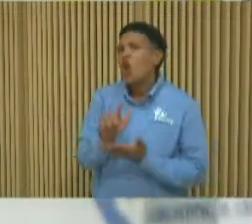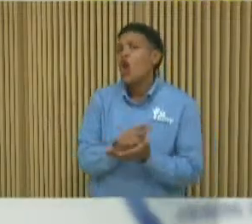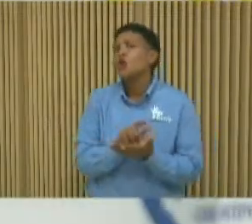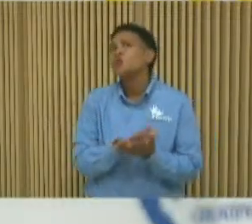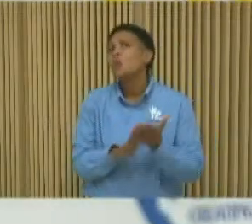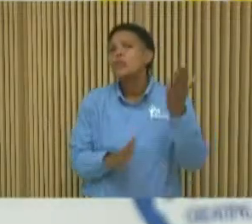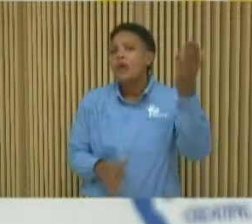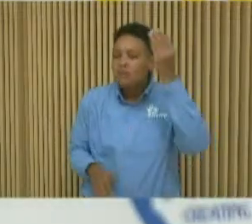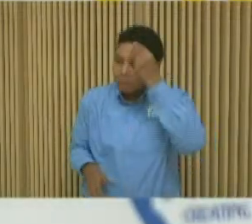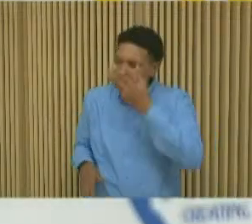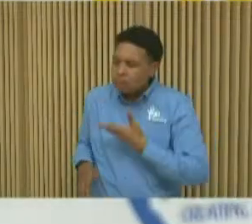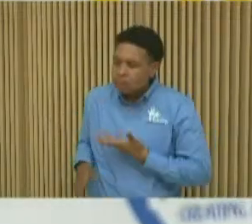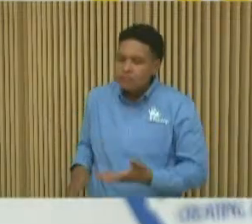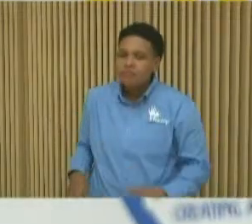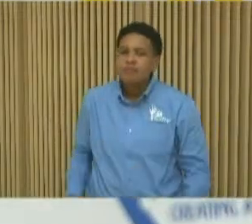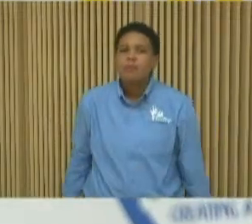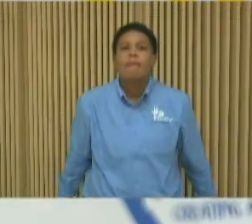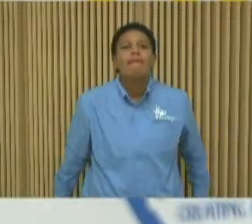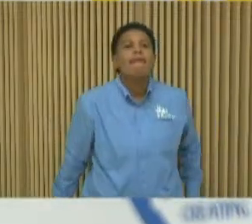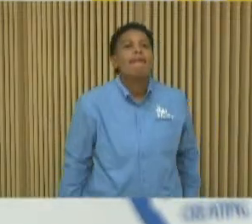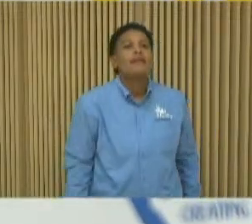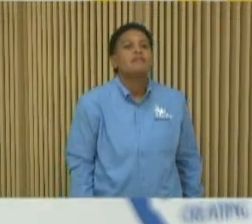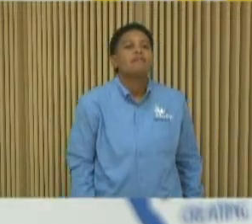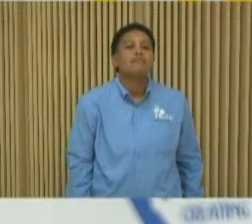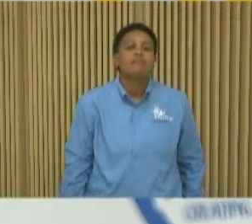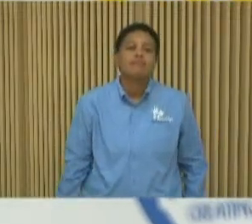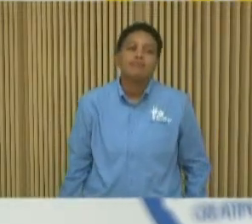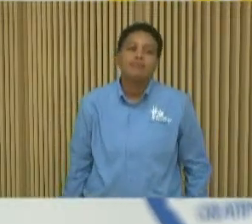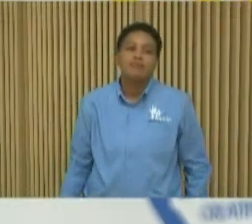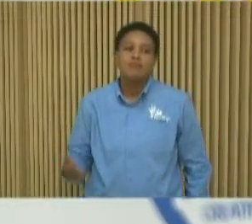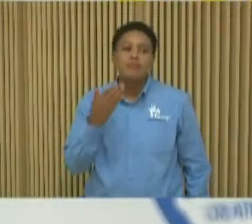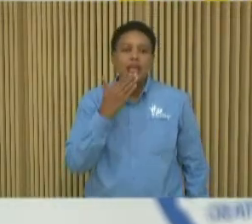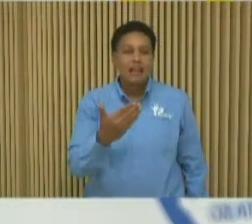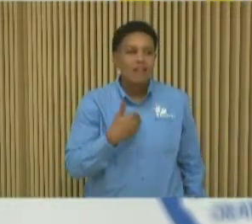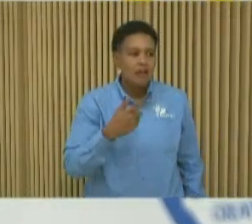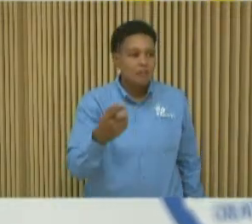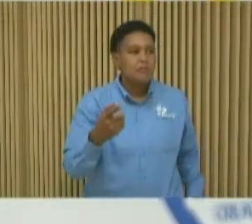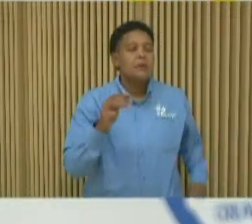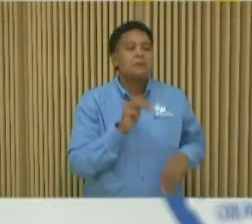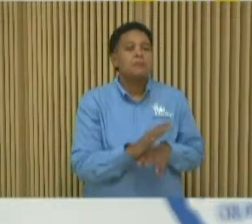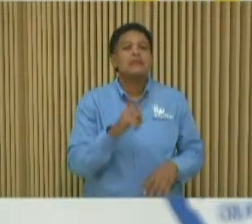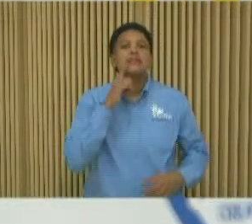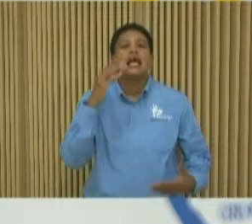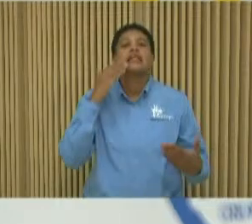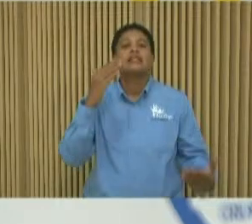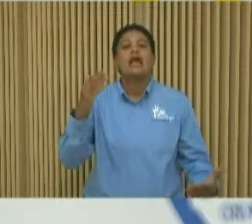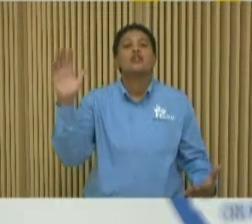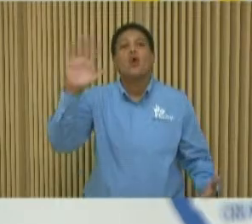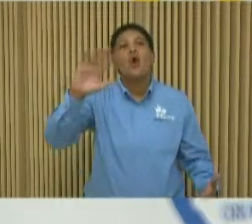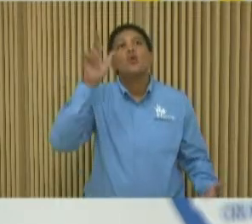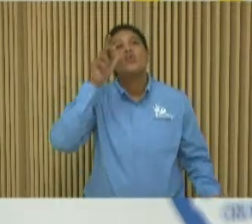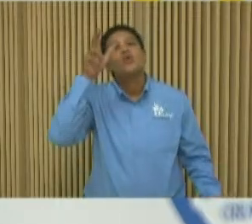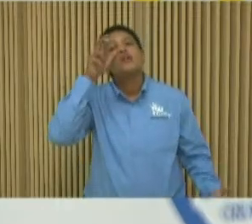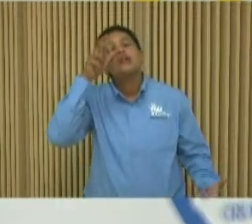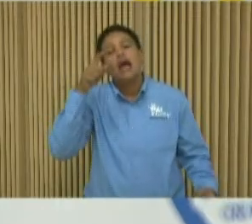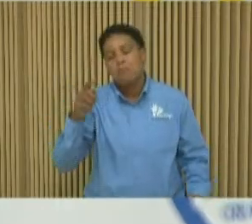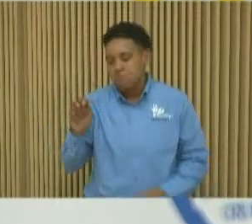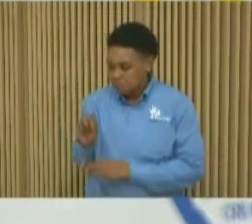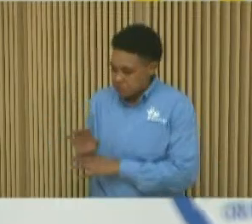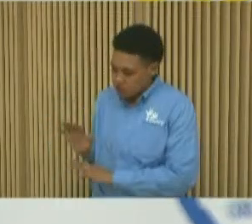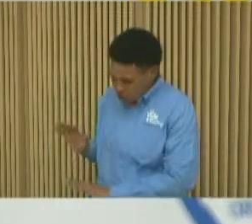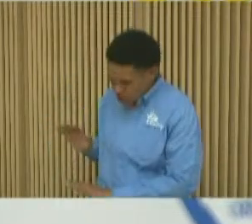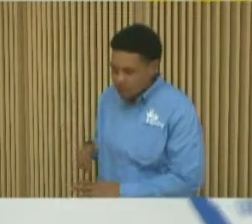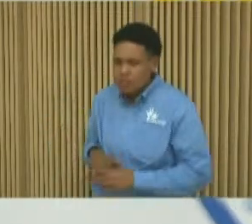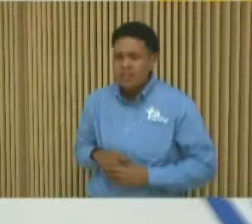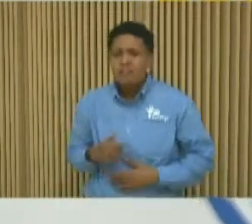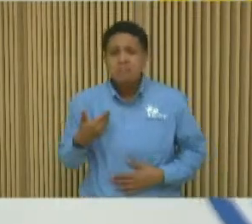school. Thank you very much for having me, Minister. And thank you to all your listeners. As a